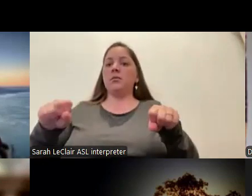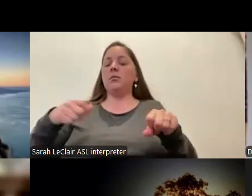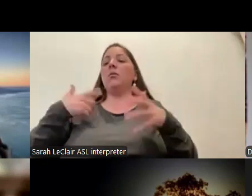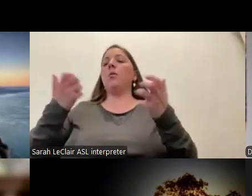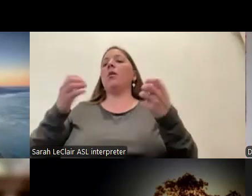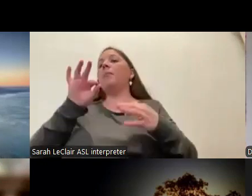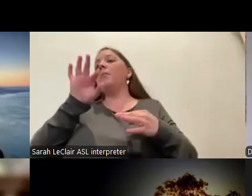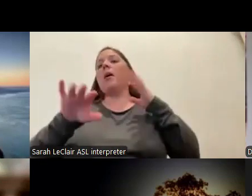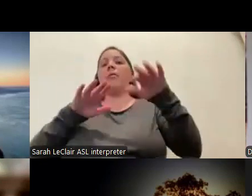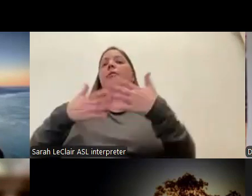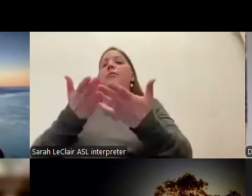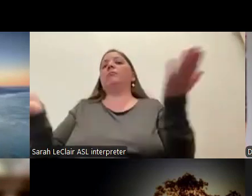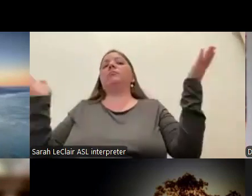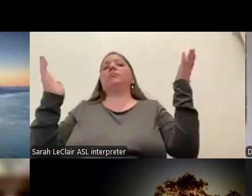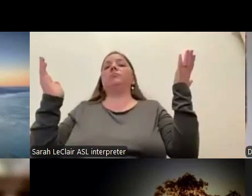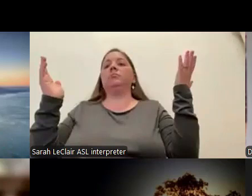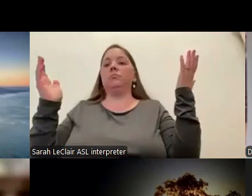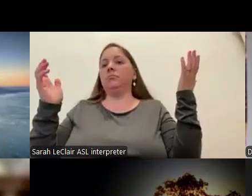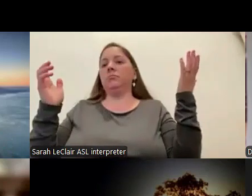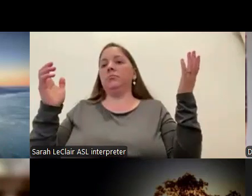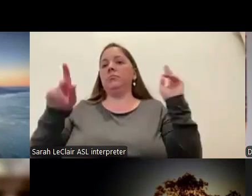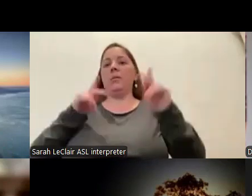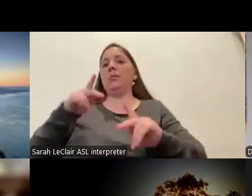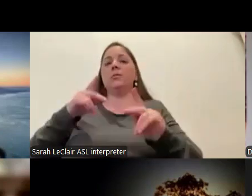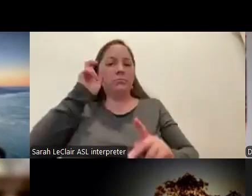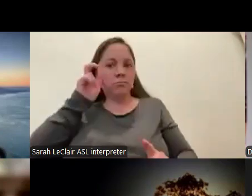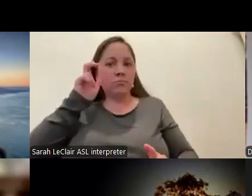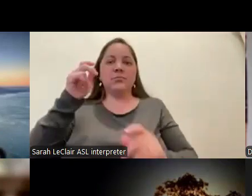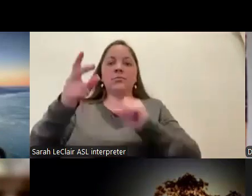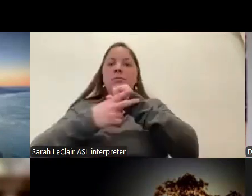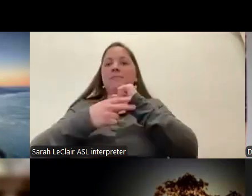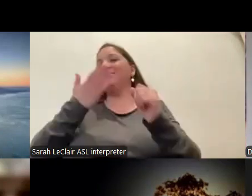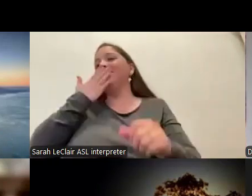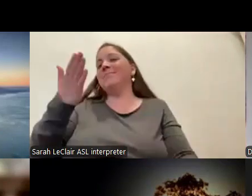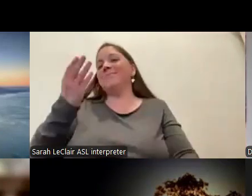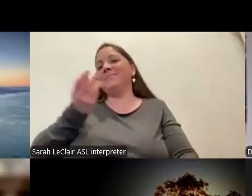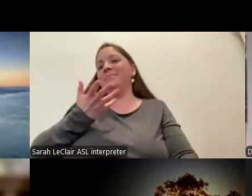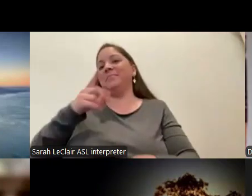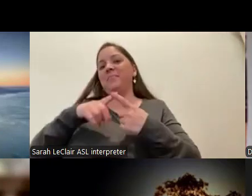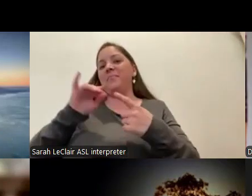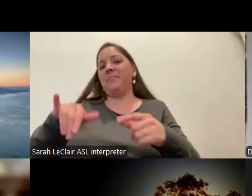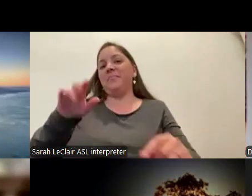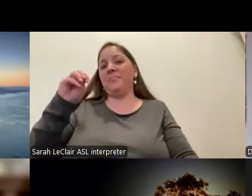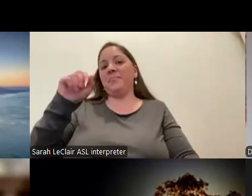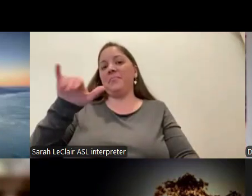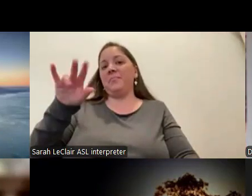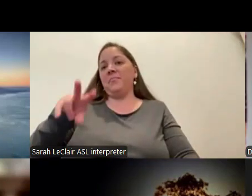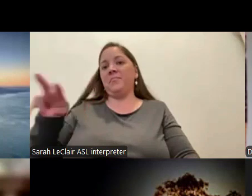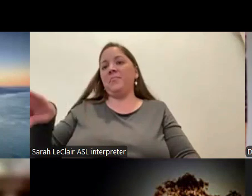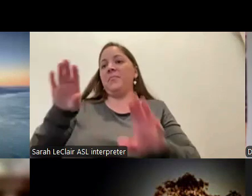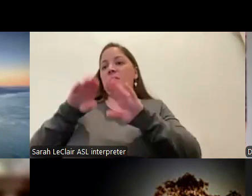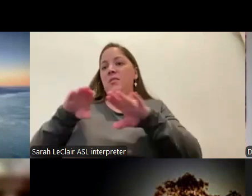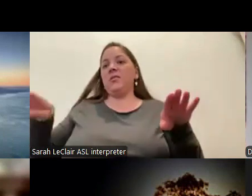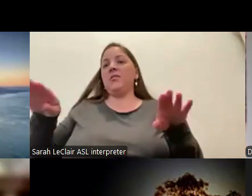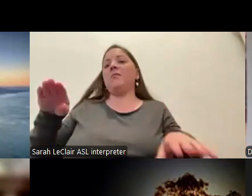there and into the universe. So thank you for that heads up, Rachel. That's May 22nd, children, and then Tay,